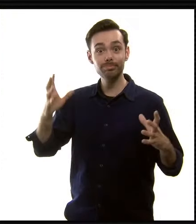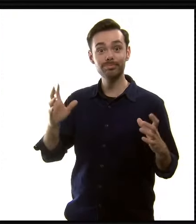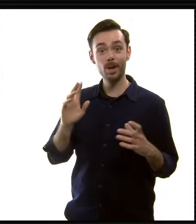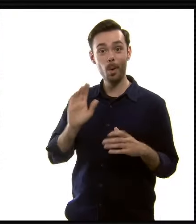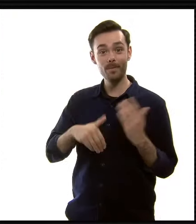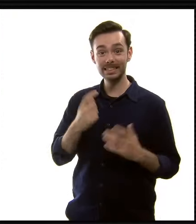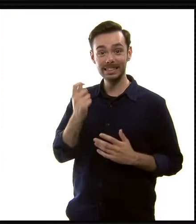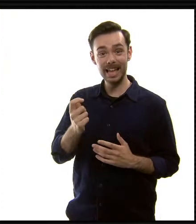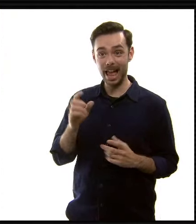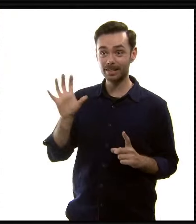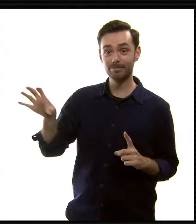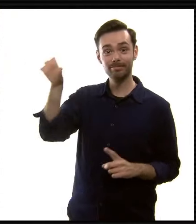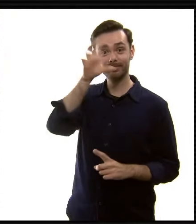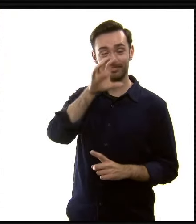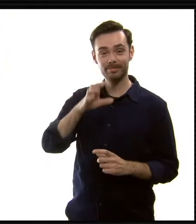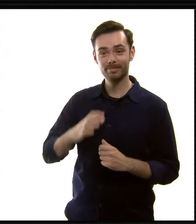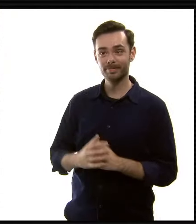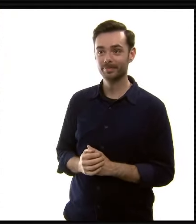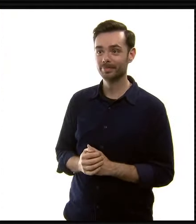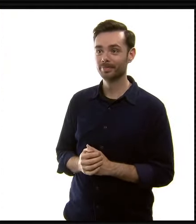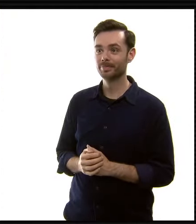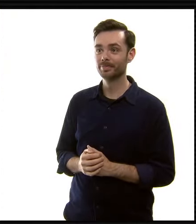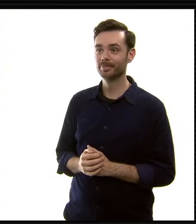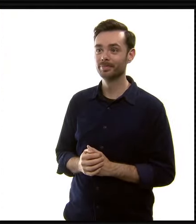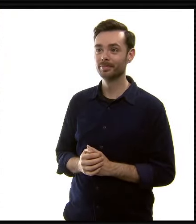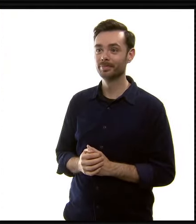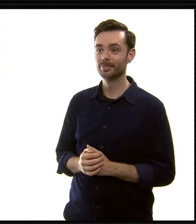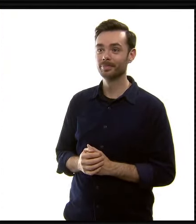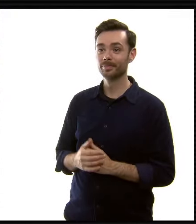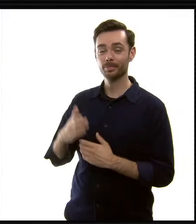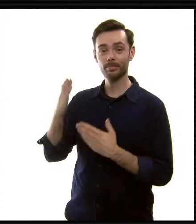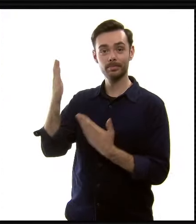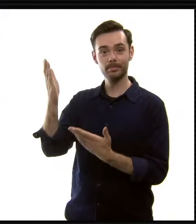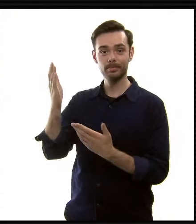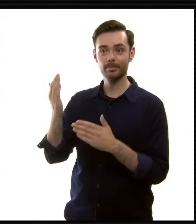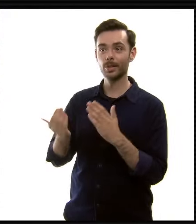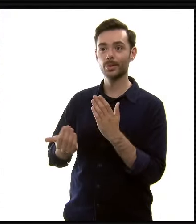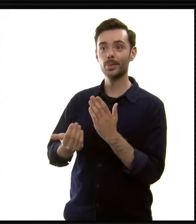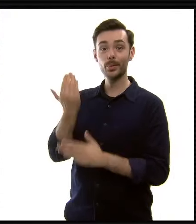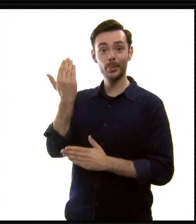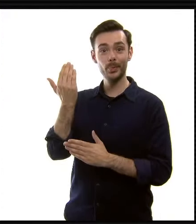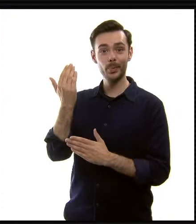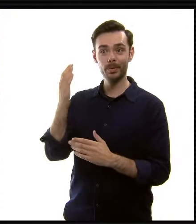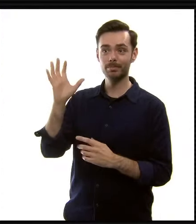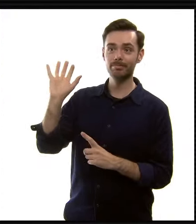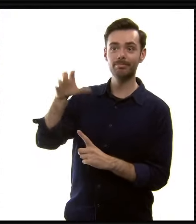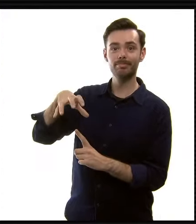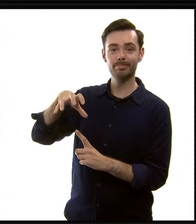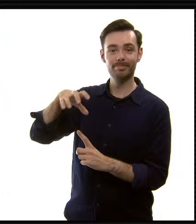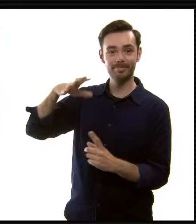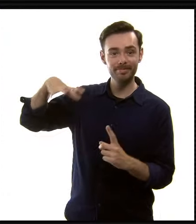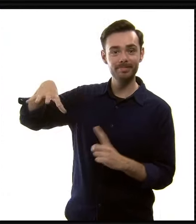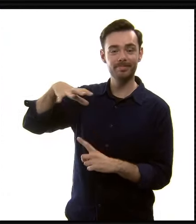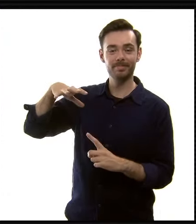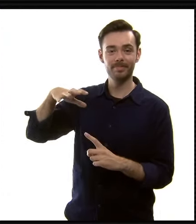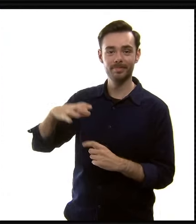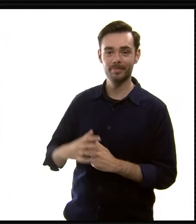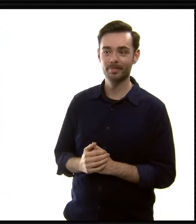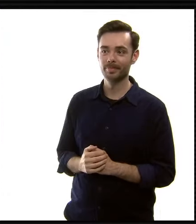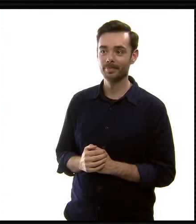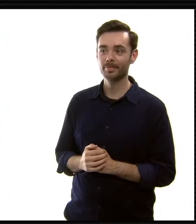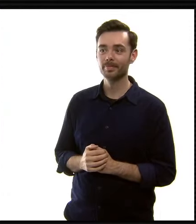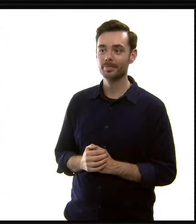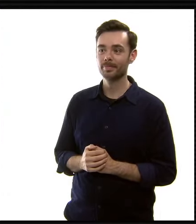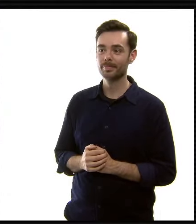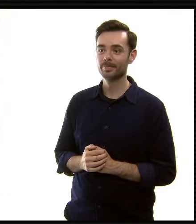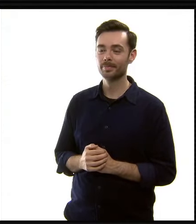satisfied people milling around the Churchin area, which is where the new LEGOland South Korea amusement park is now located. Expect to